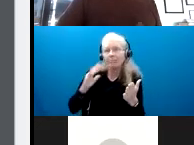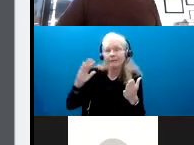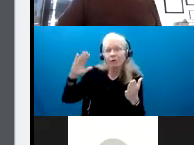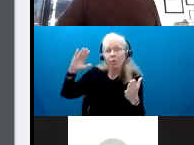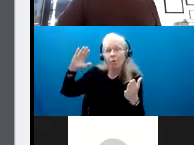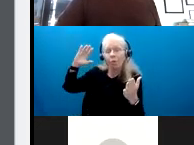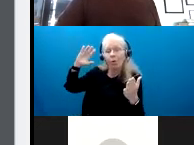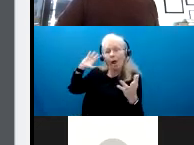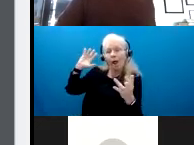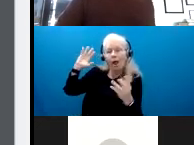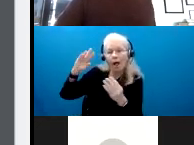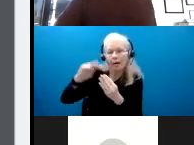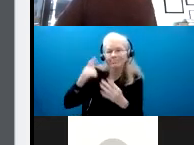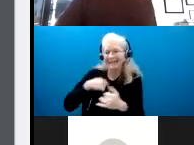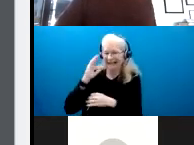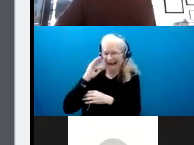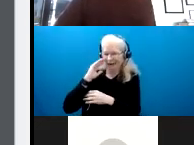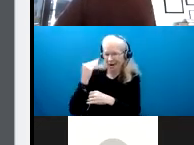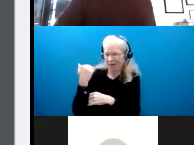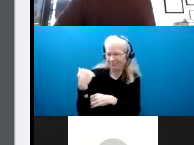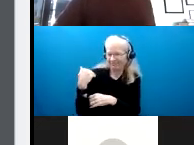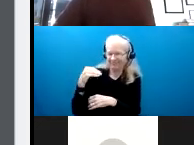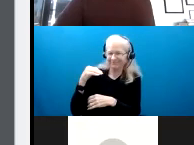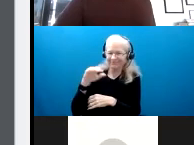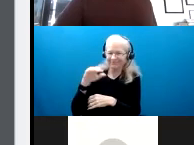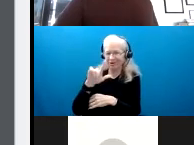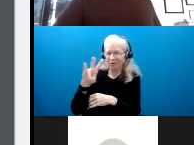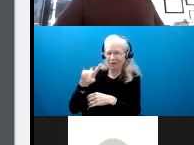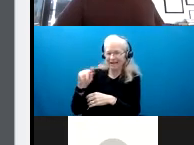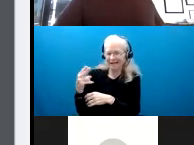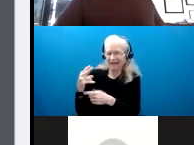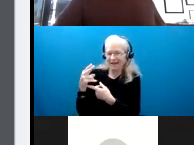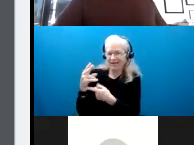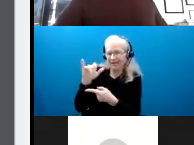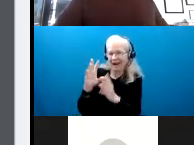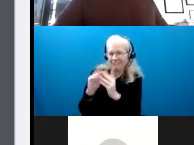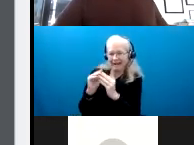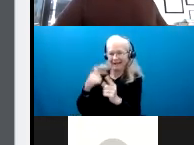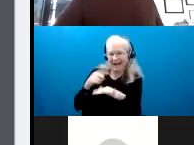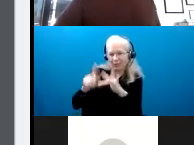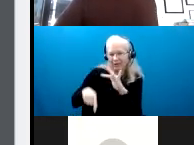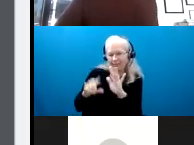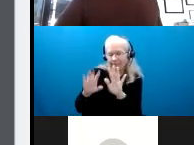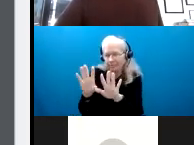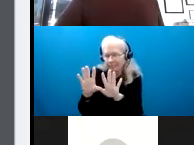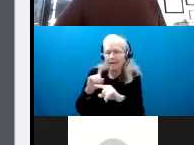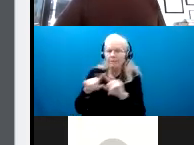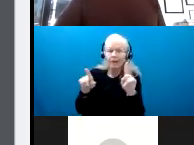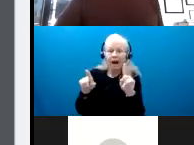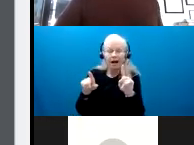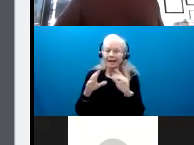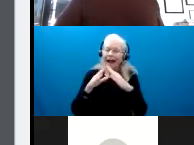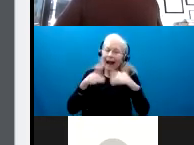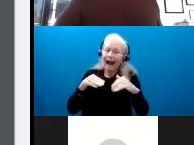I know I missed the last meeting on the 27th, you know, providing housing is a complicated